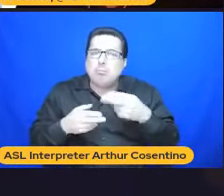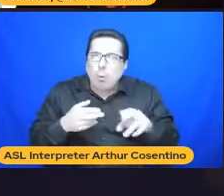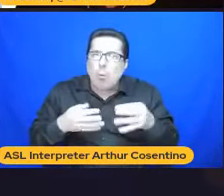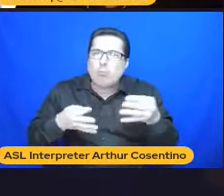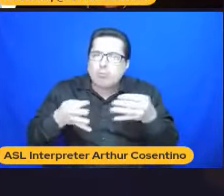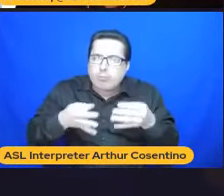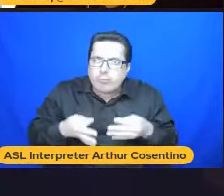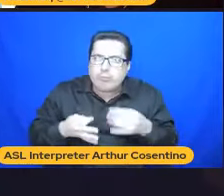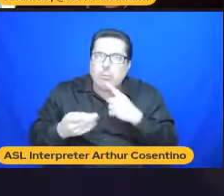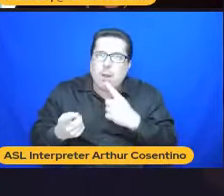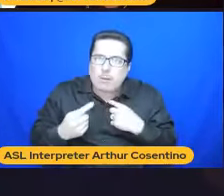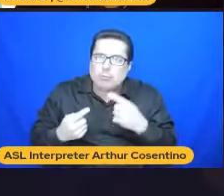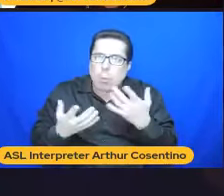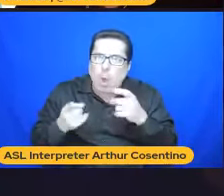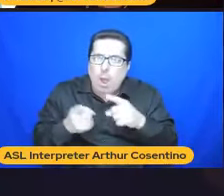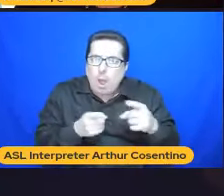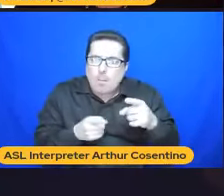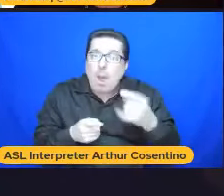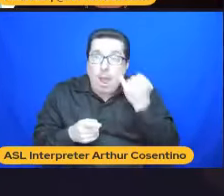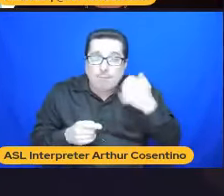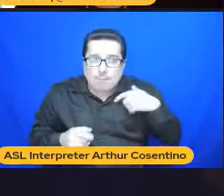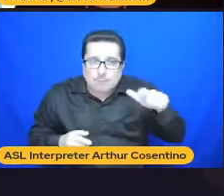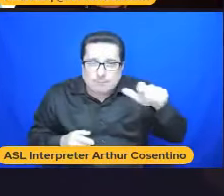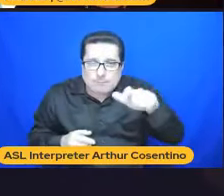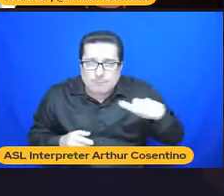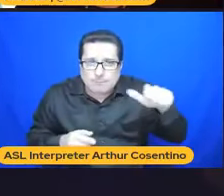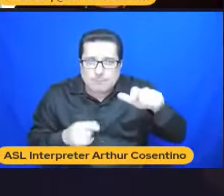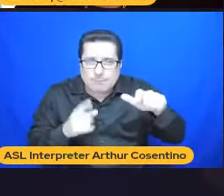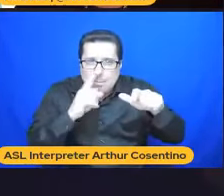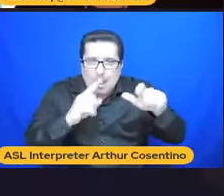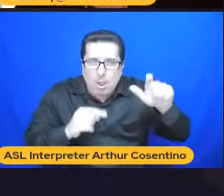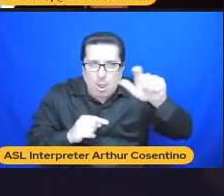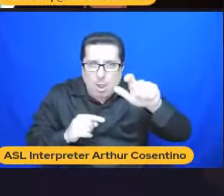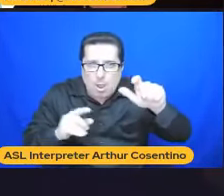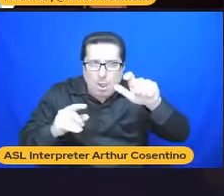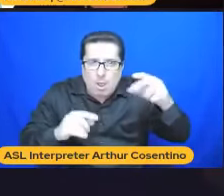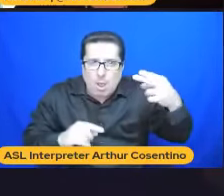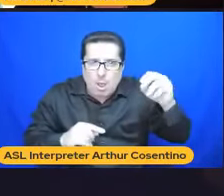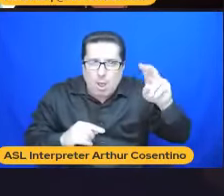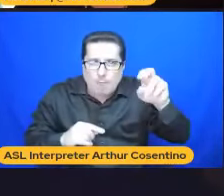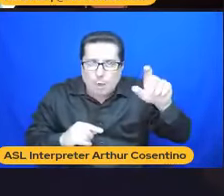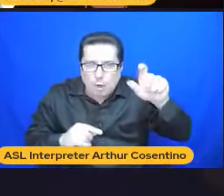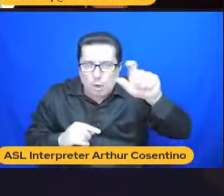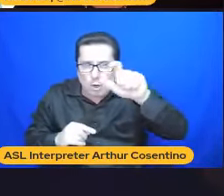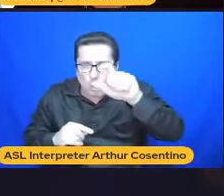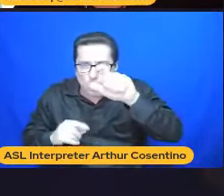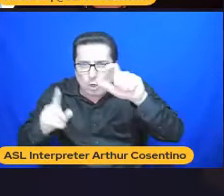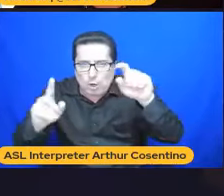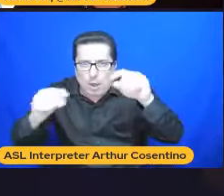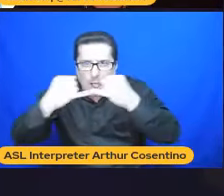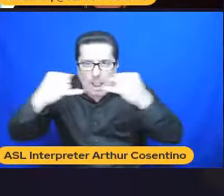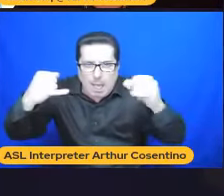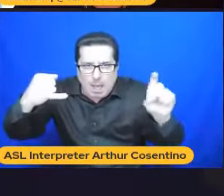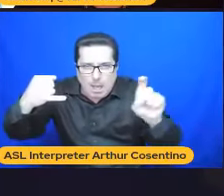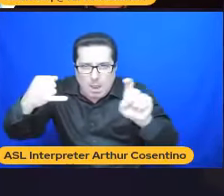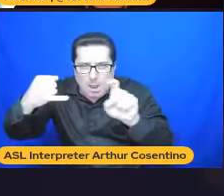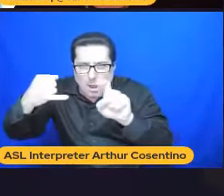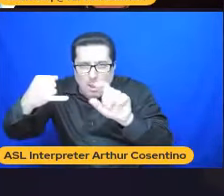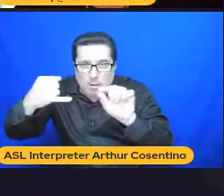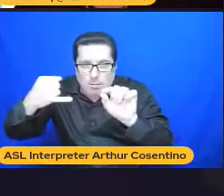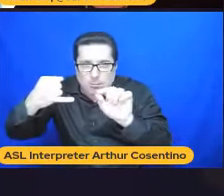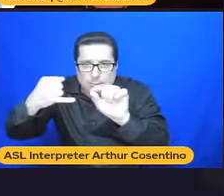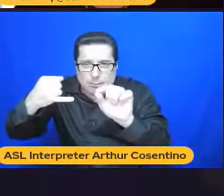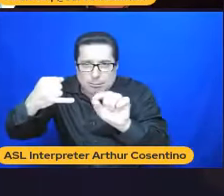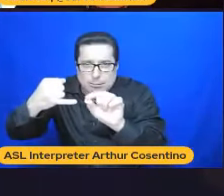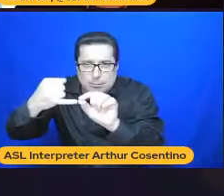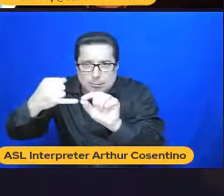hover over this indicator line, it would give you some sentence about what had happened. And so, this at